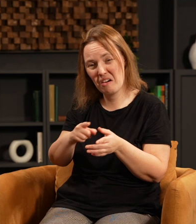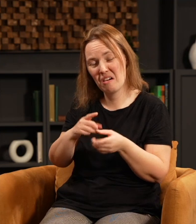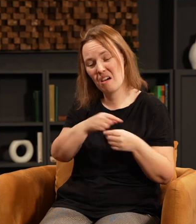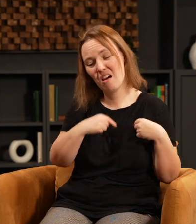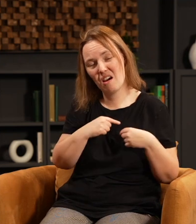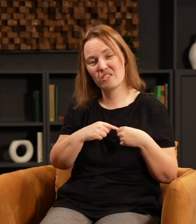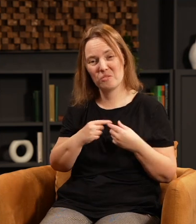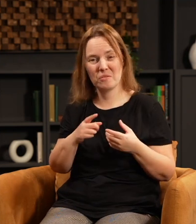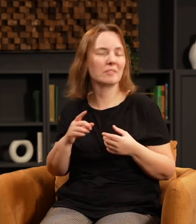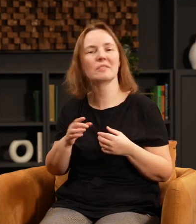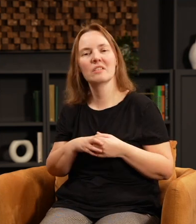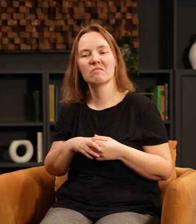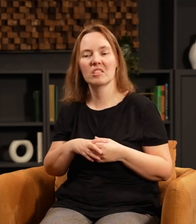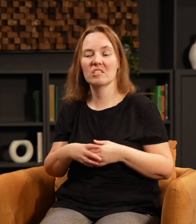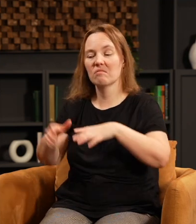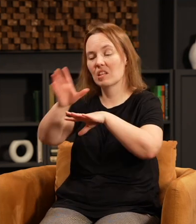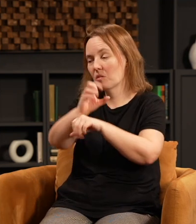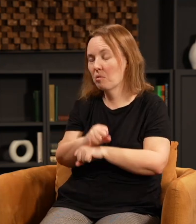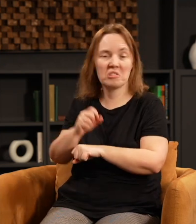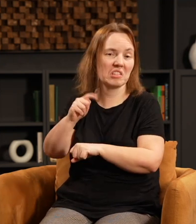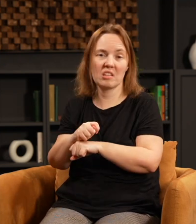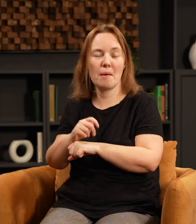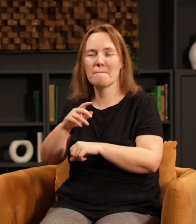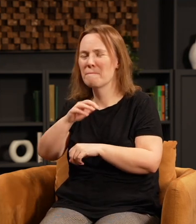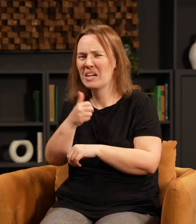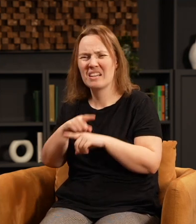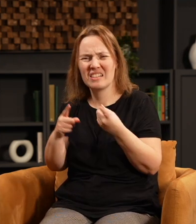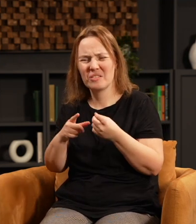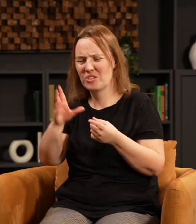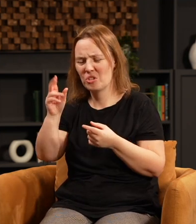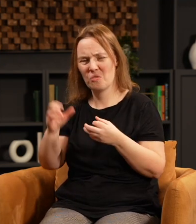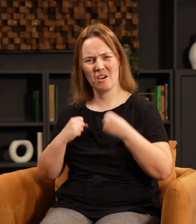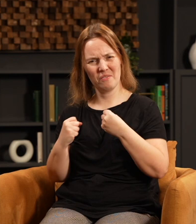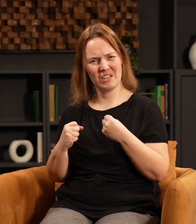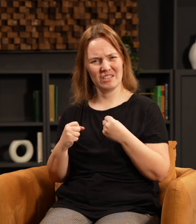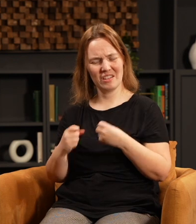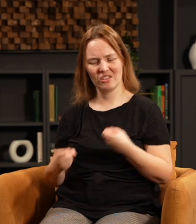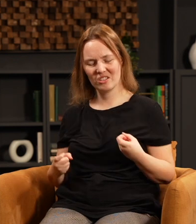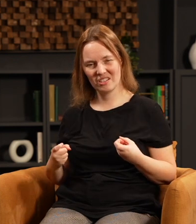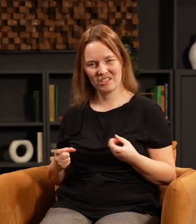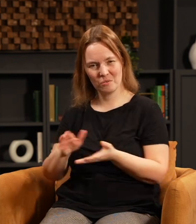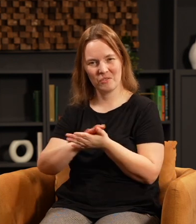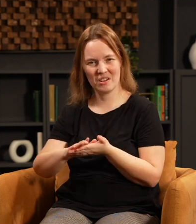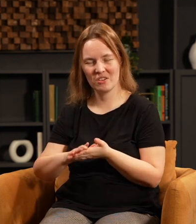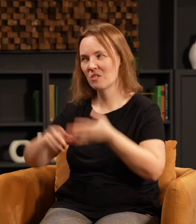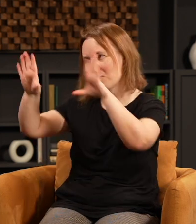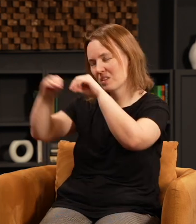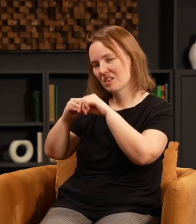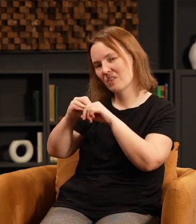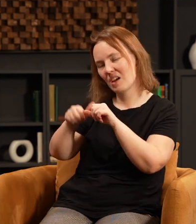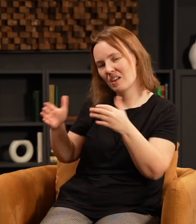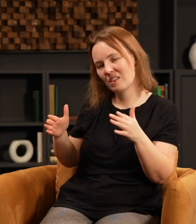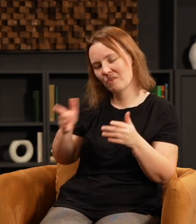God, they went through the motions at the temple, but there was no confidence that their sins were forgiven or that they would receive anything from the Lord. And friends,